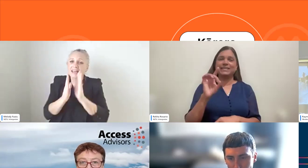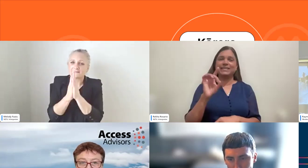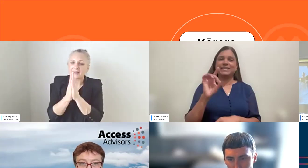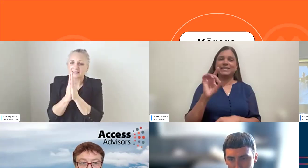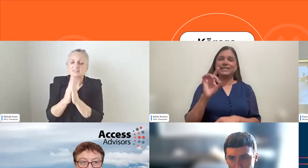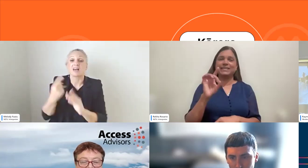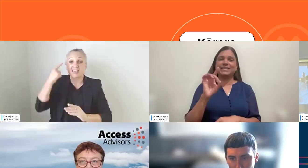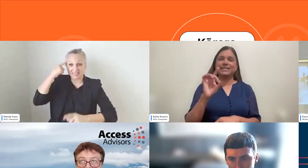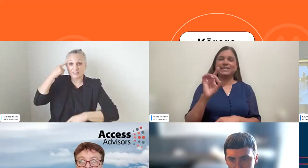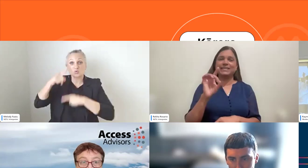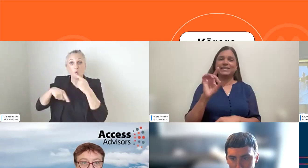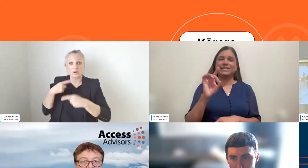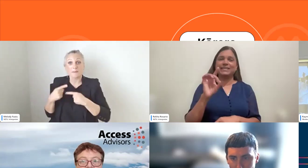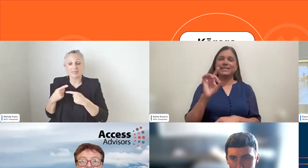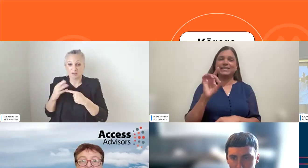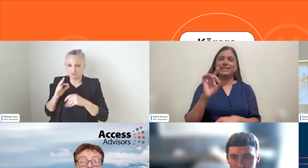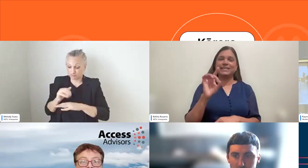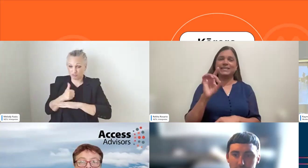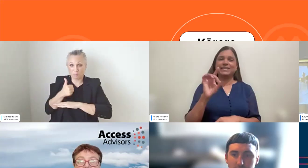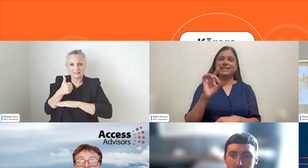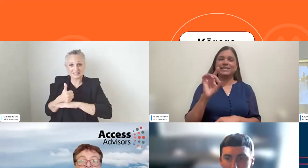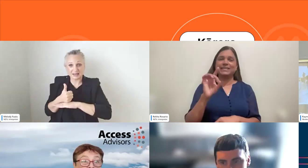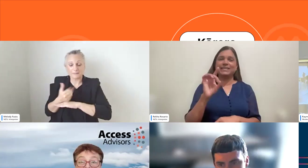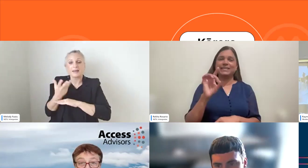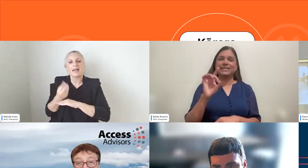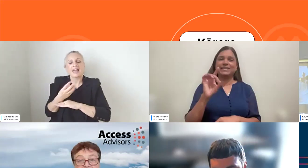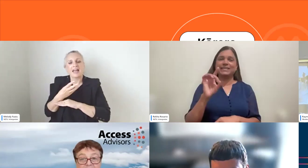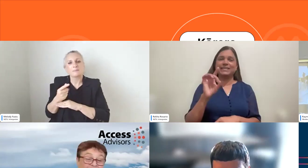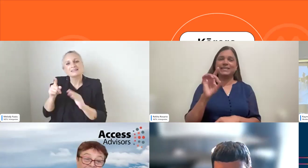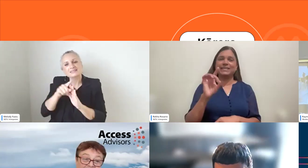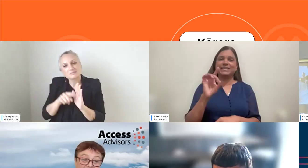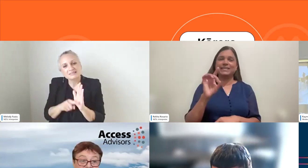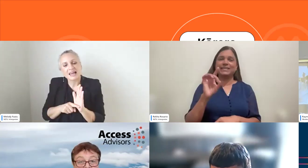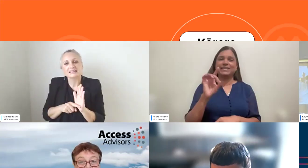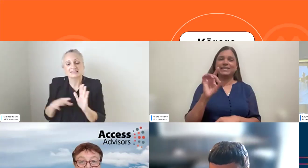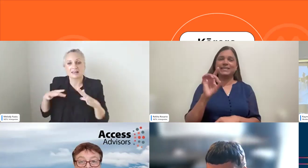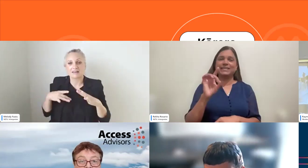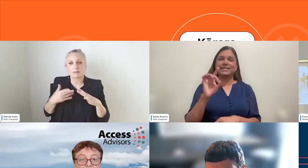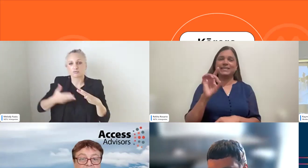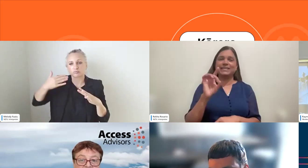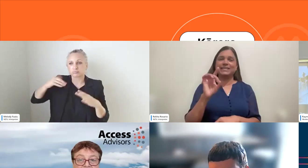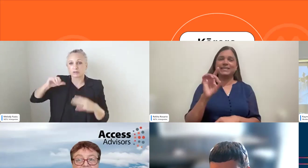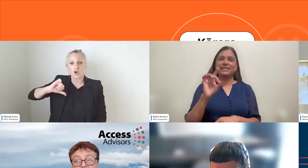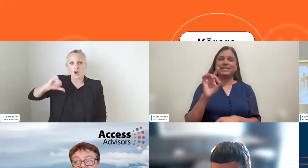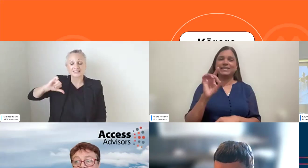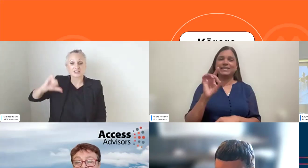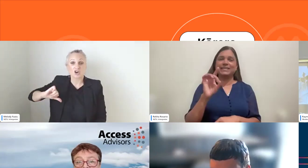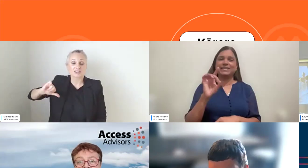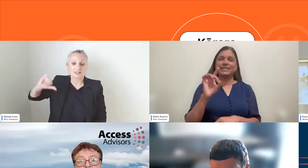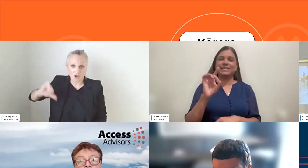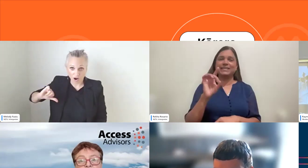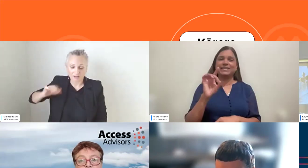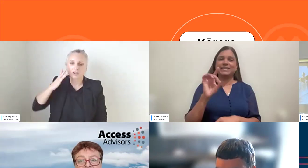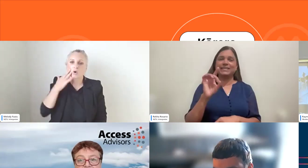of standards and guidance available right since 1999, when the Web Content Accessibility